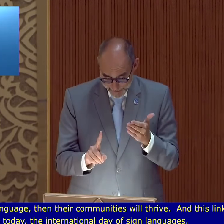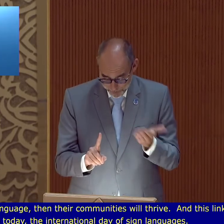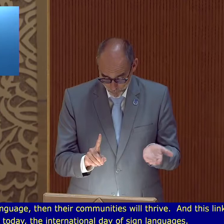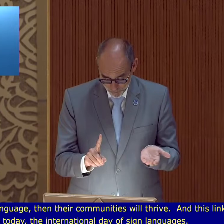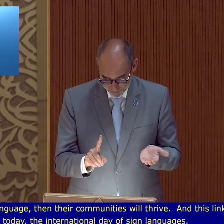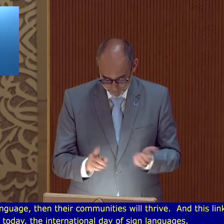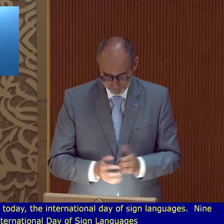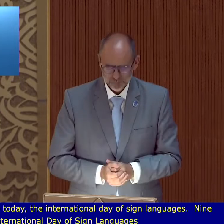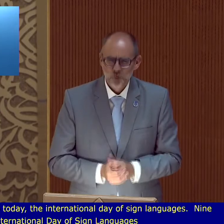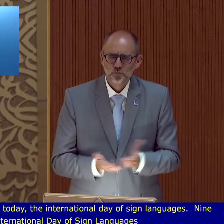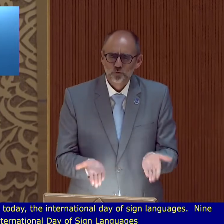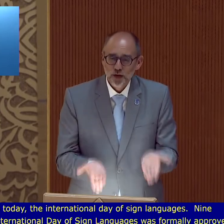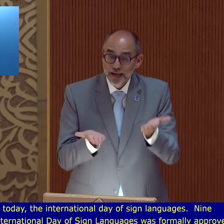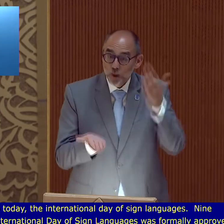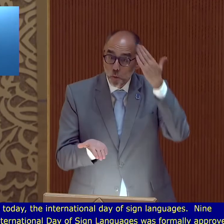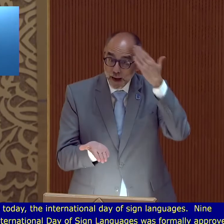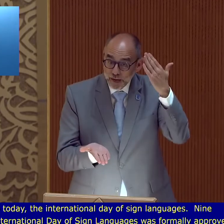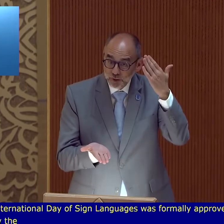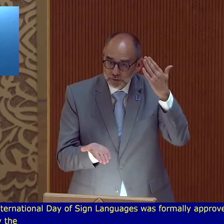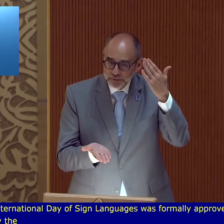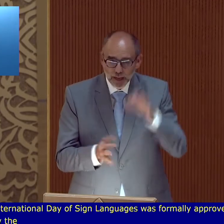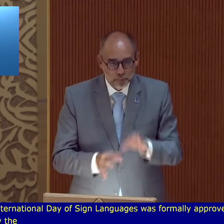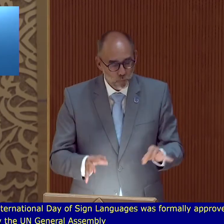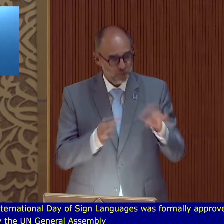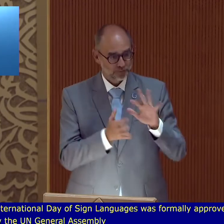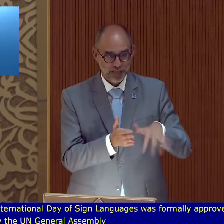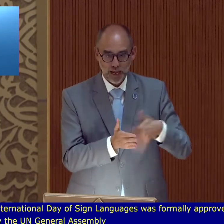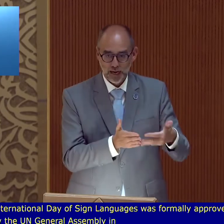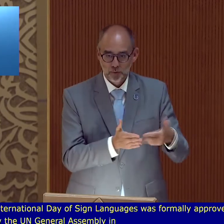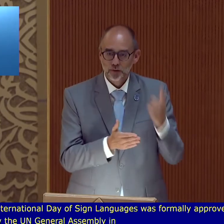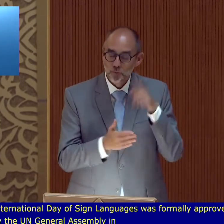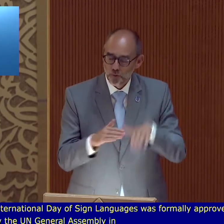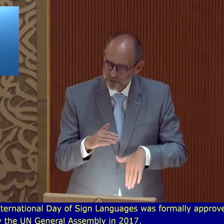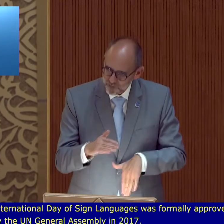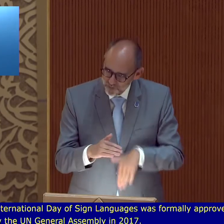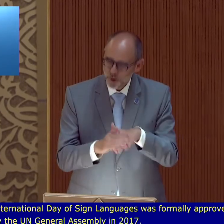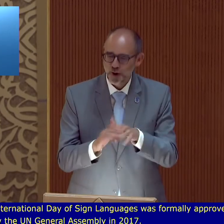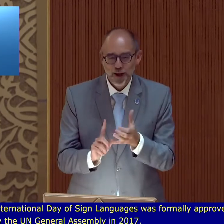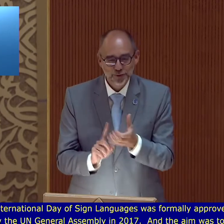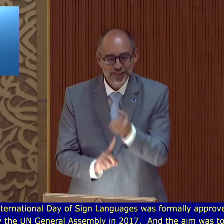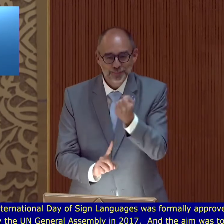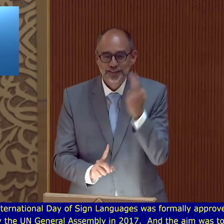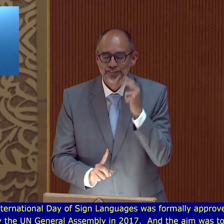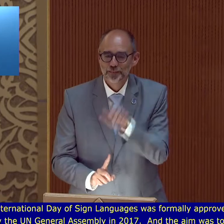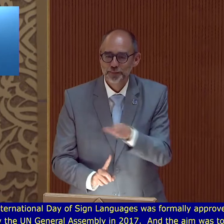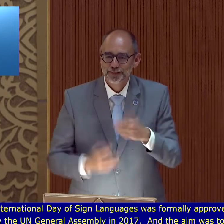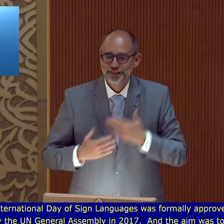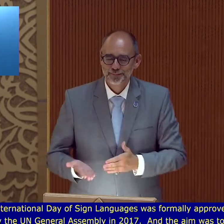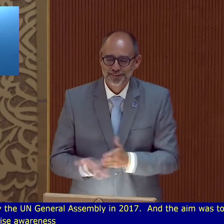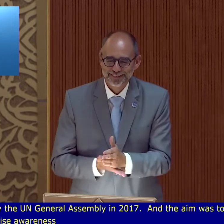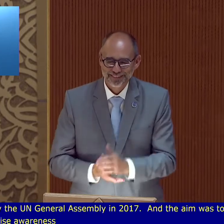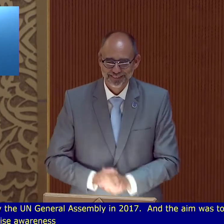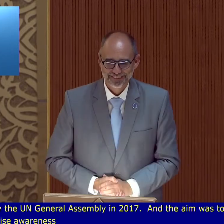2017. And the aim was to raise awareness and the importance of sign language for